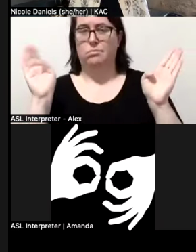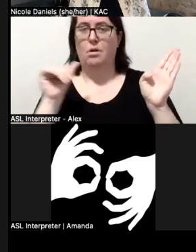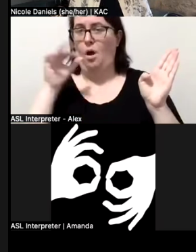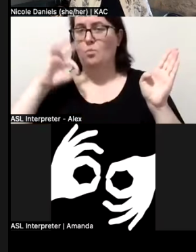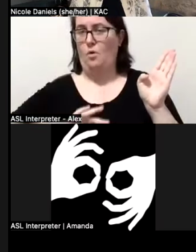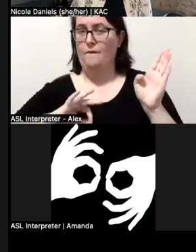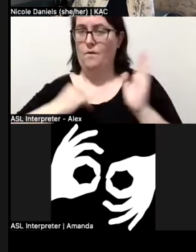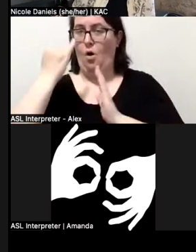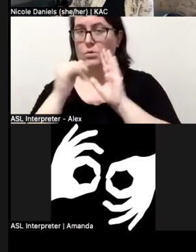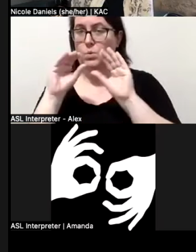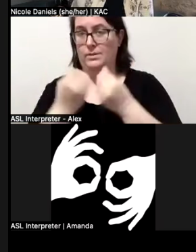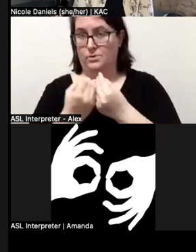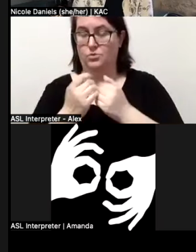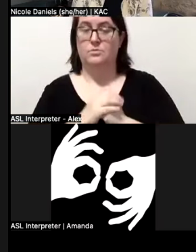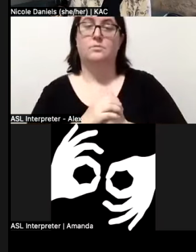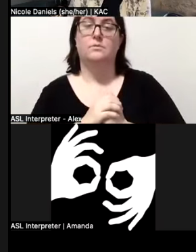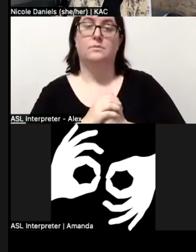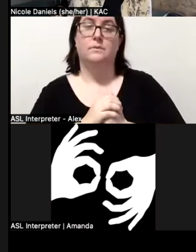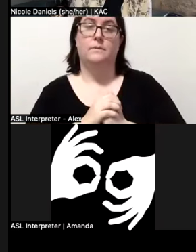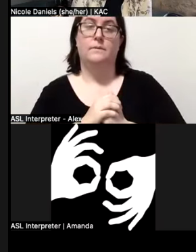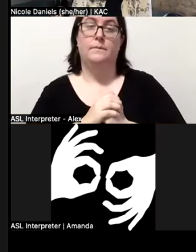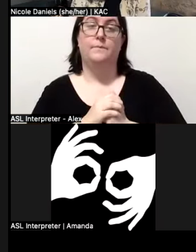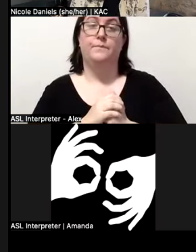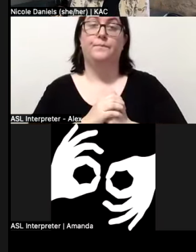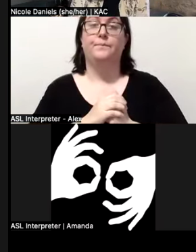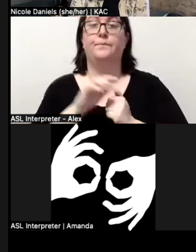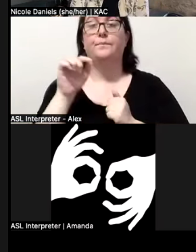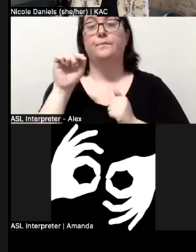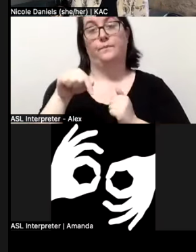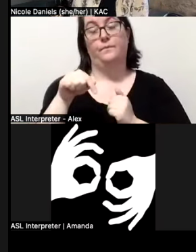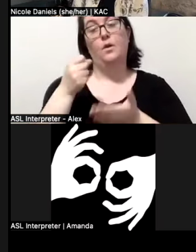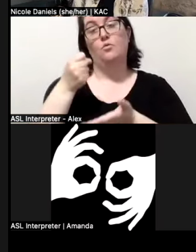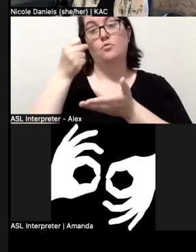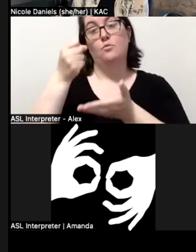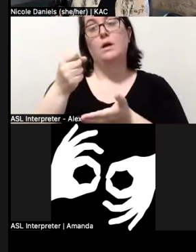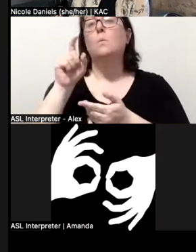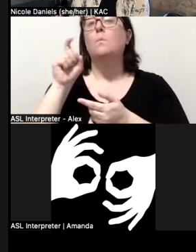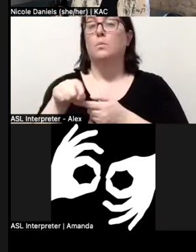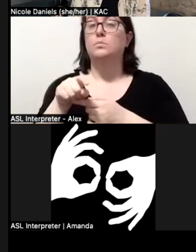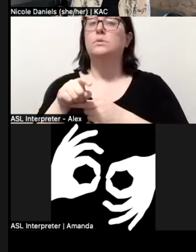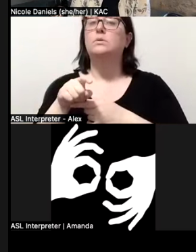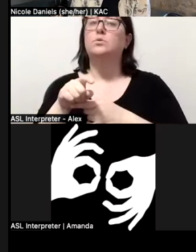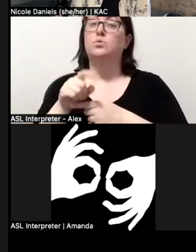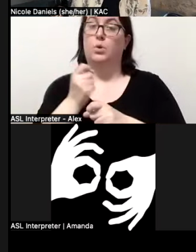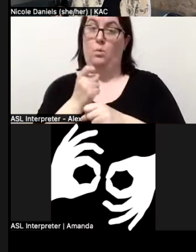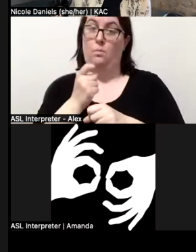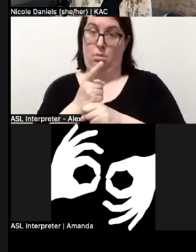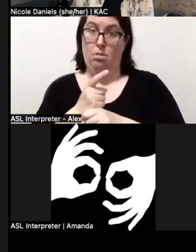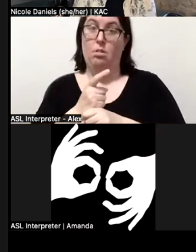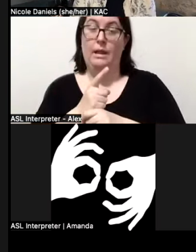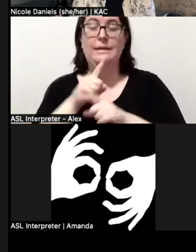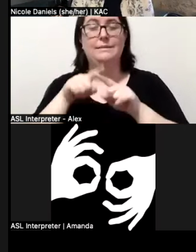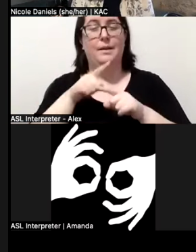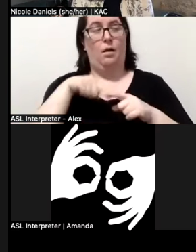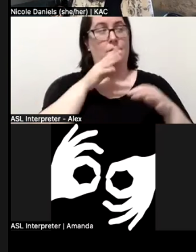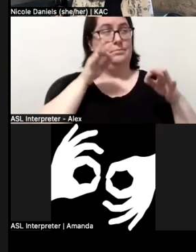arts organizations. CKAF Operating Grants are usually expected to be renewable grants based on the assessment and decision-making